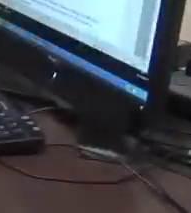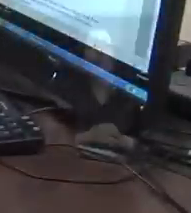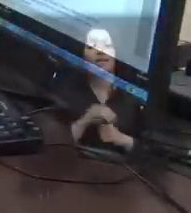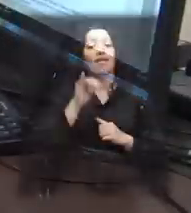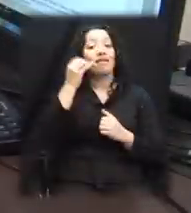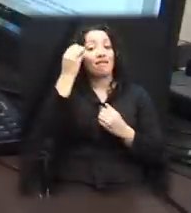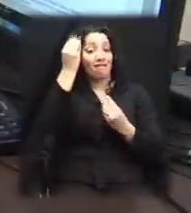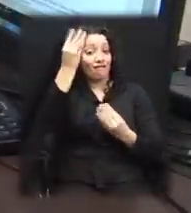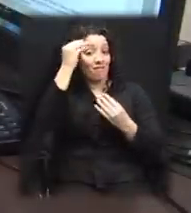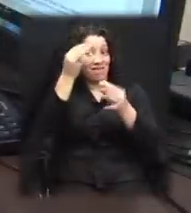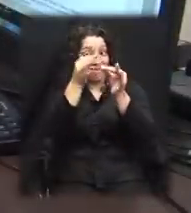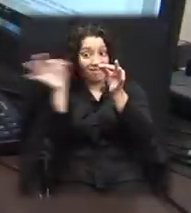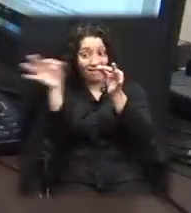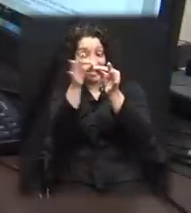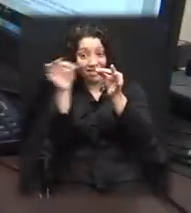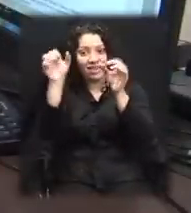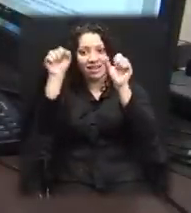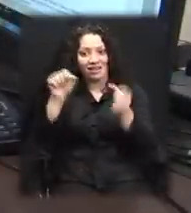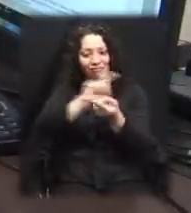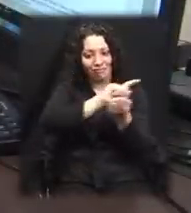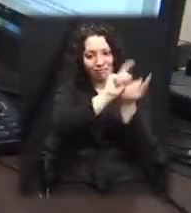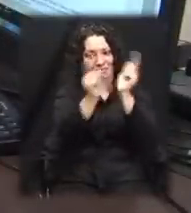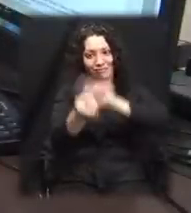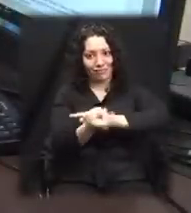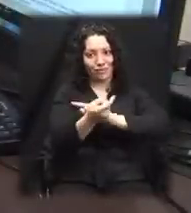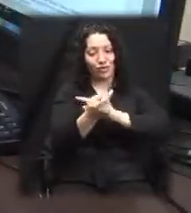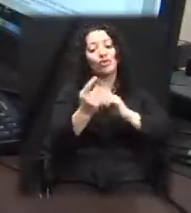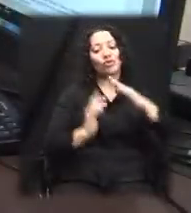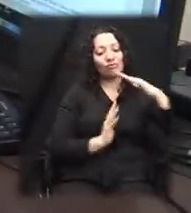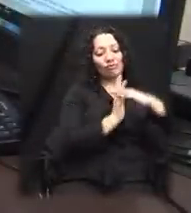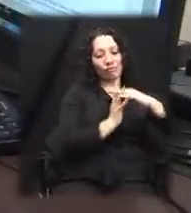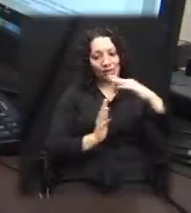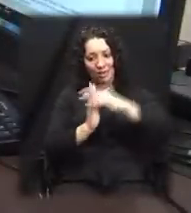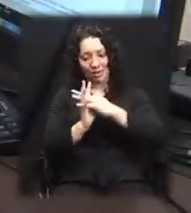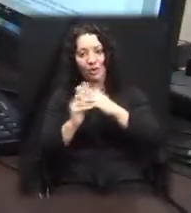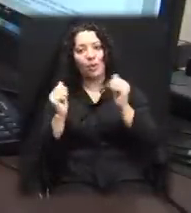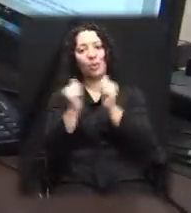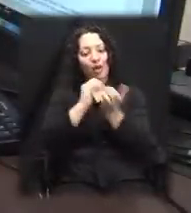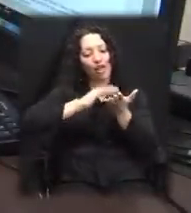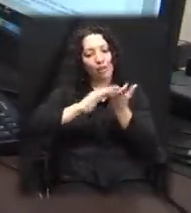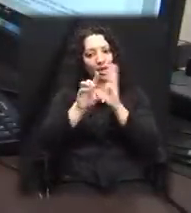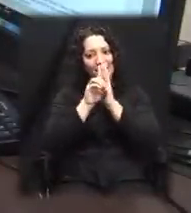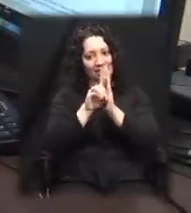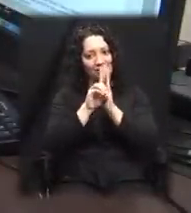It can also convert the information into braille characters when a braille display is connected.